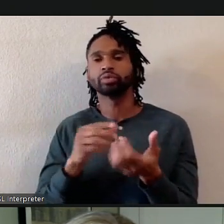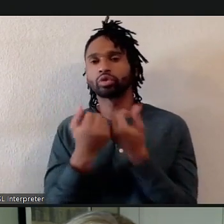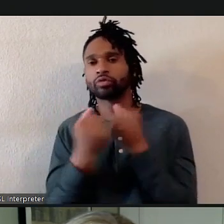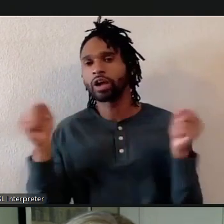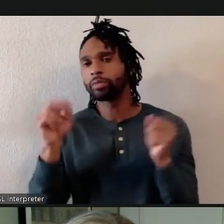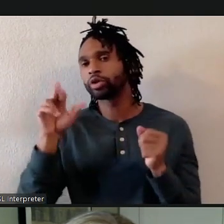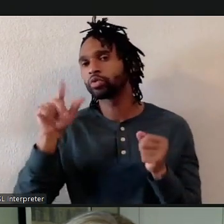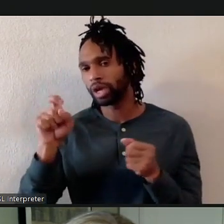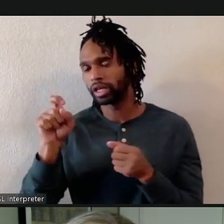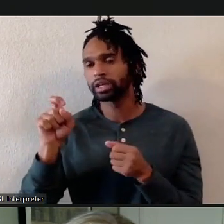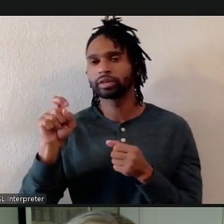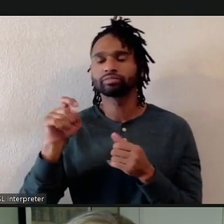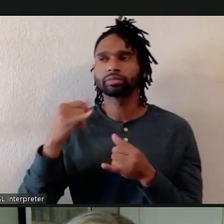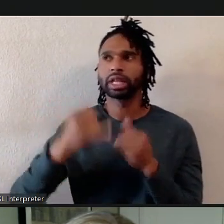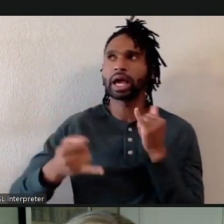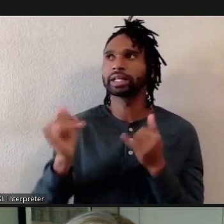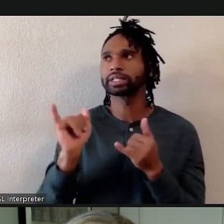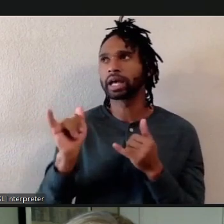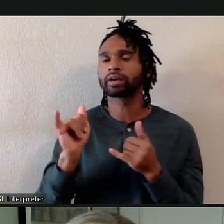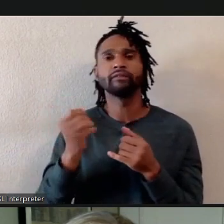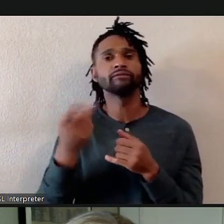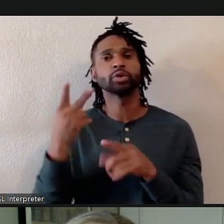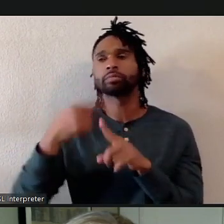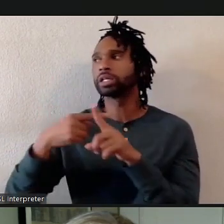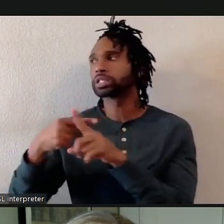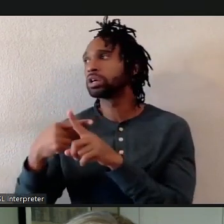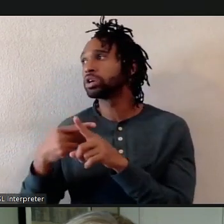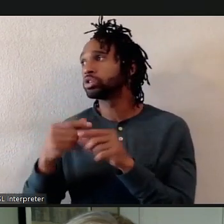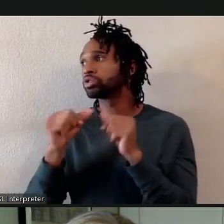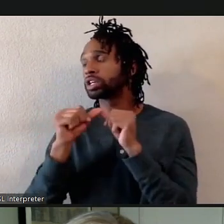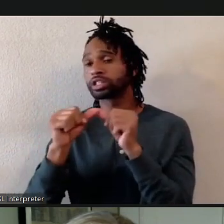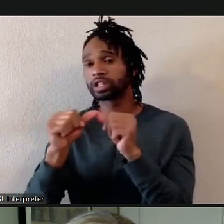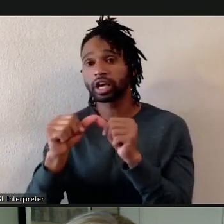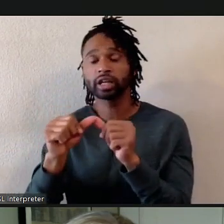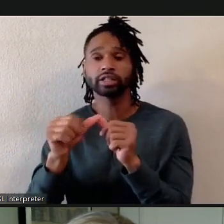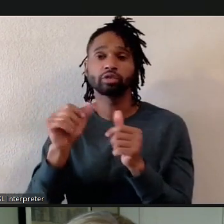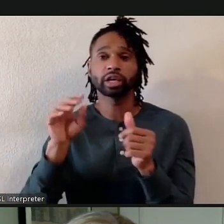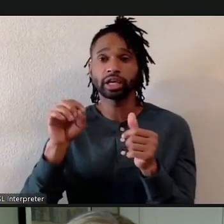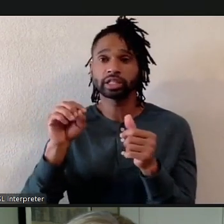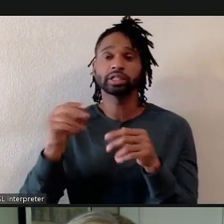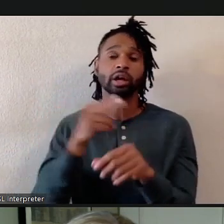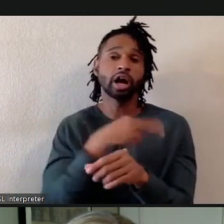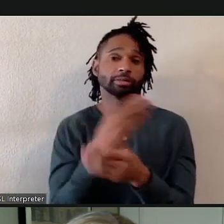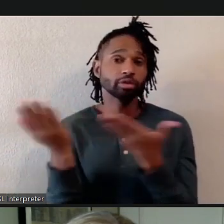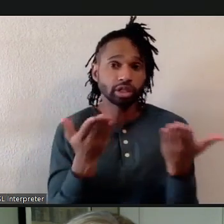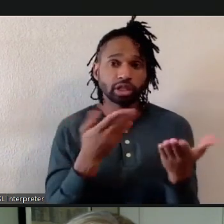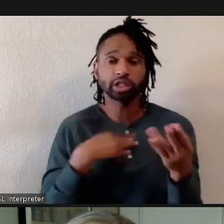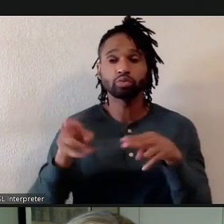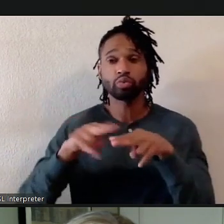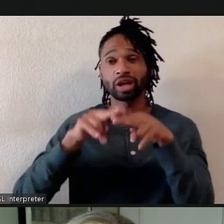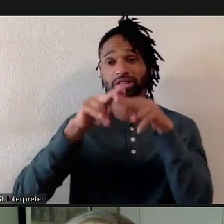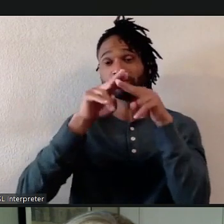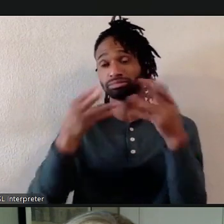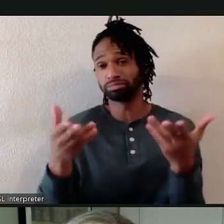seen in the last couple months, or if those are sustainable as cases and hospitalizations continue to rise higher.